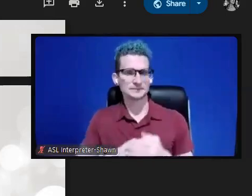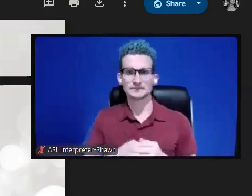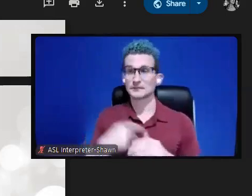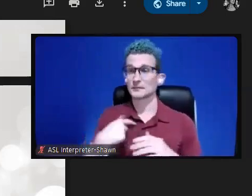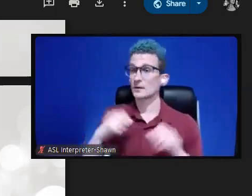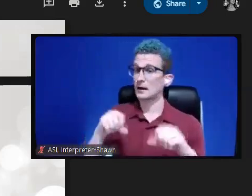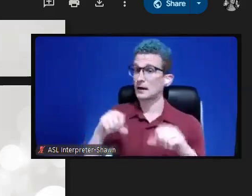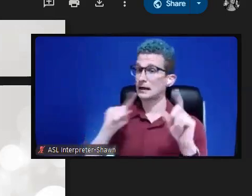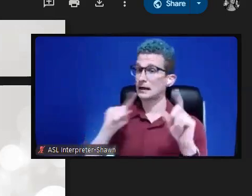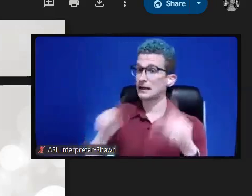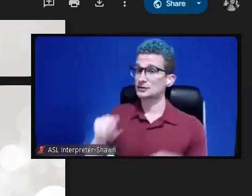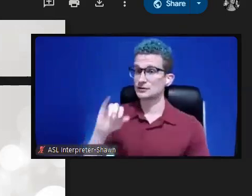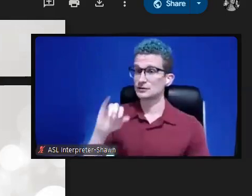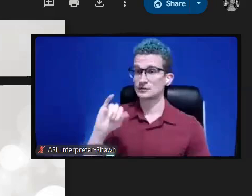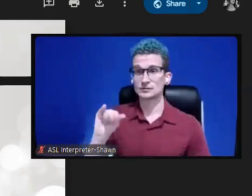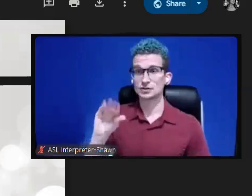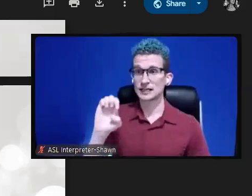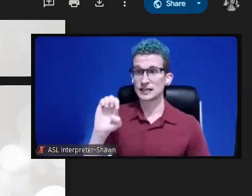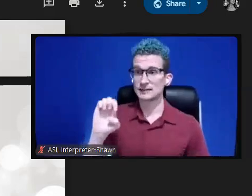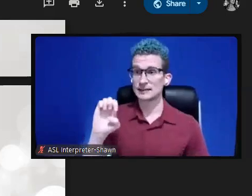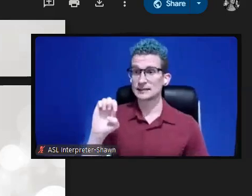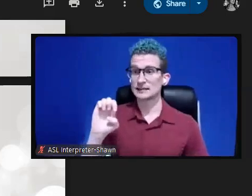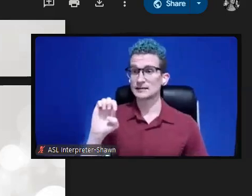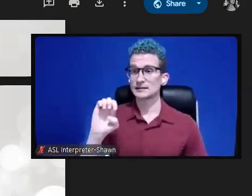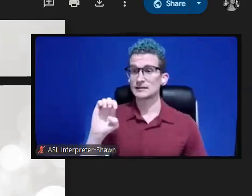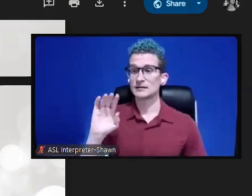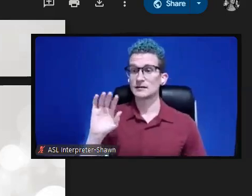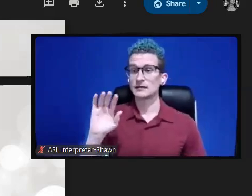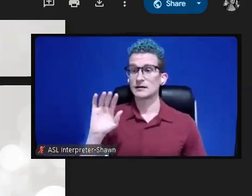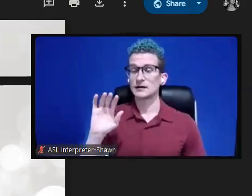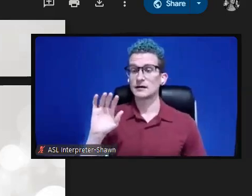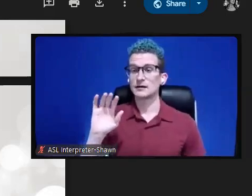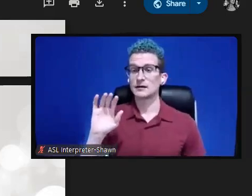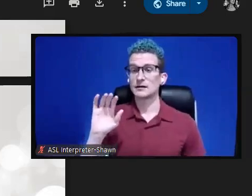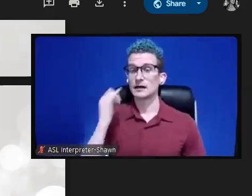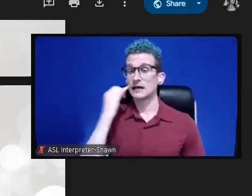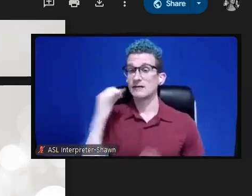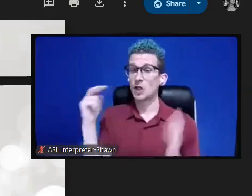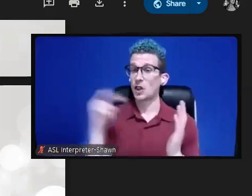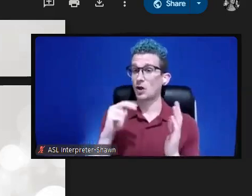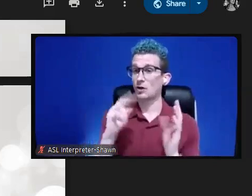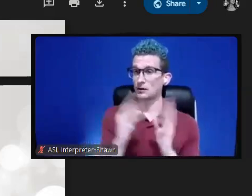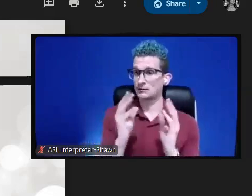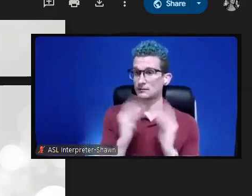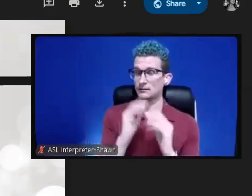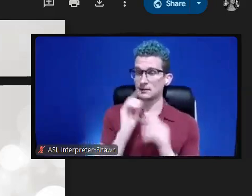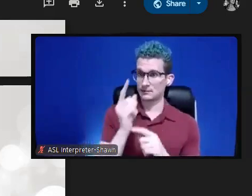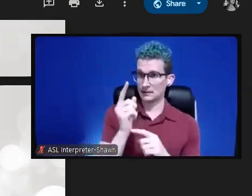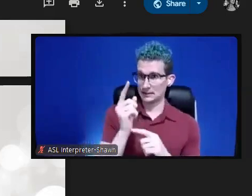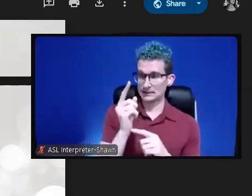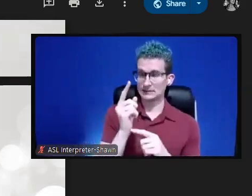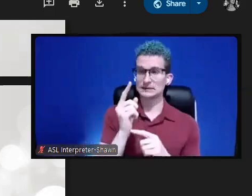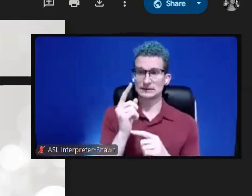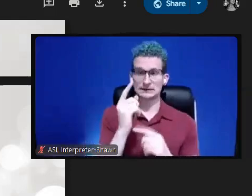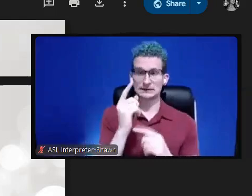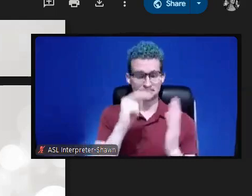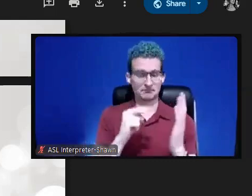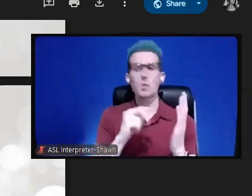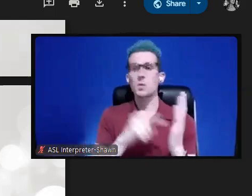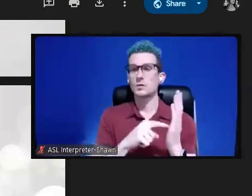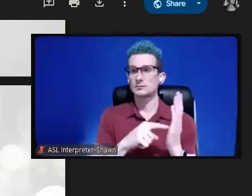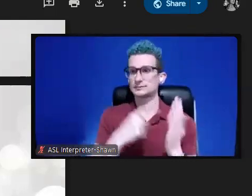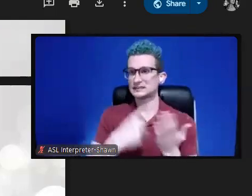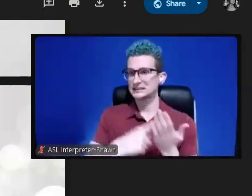Jamie, if you look at the meeting minutes, you'll see the discussion section in there, and I have